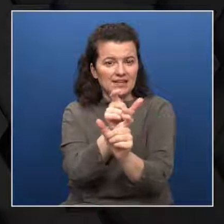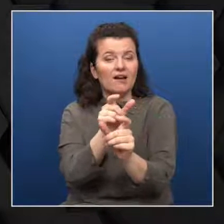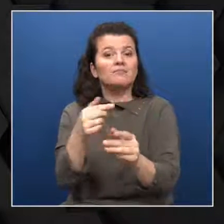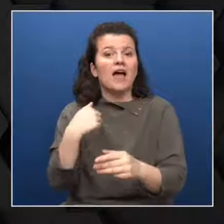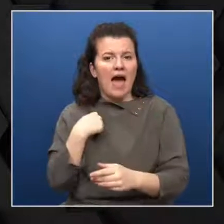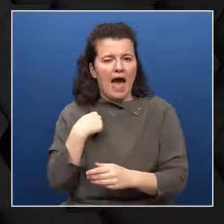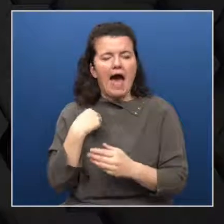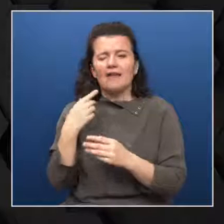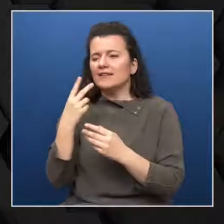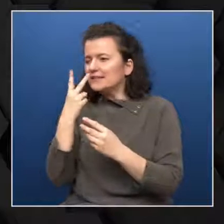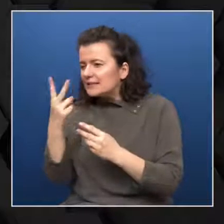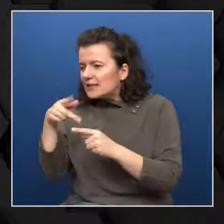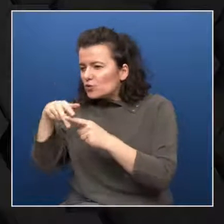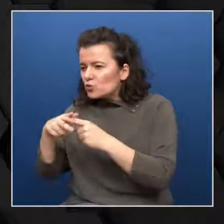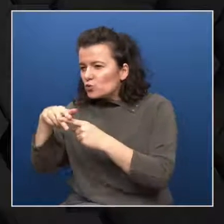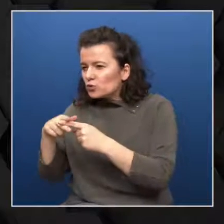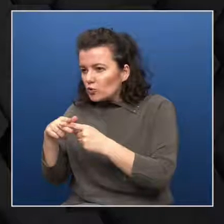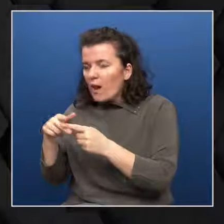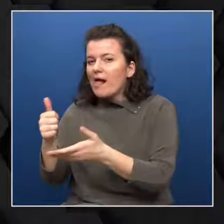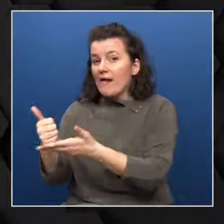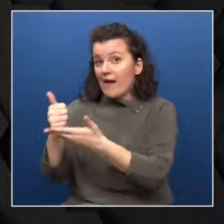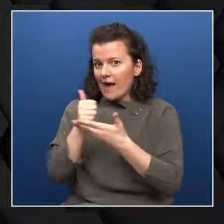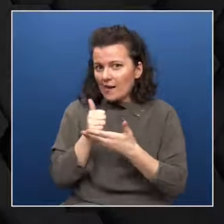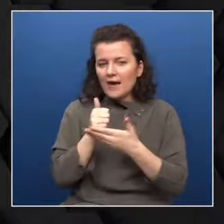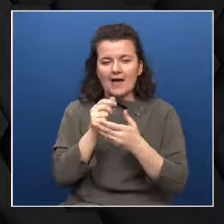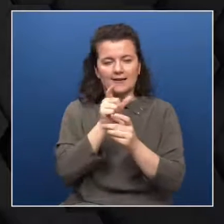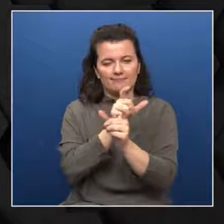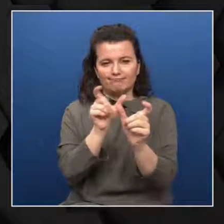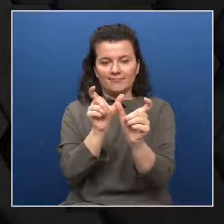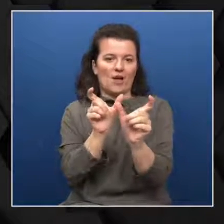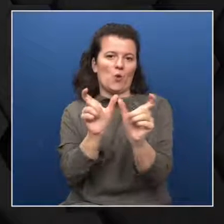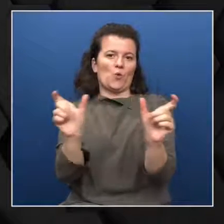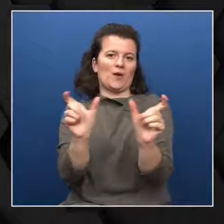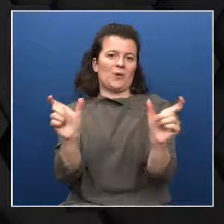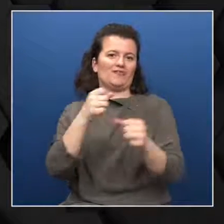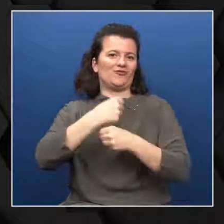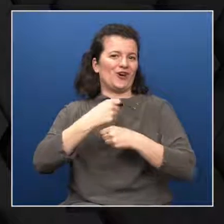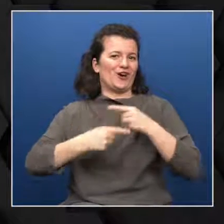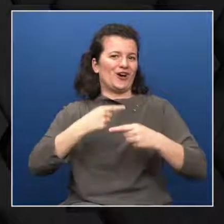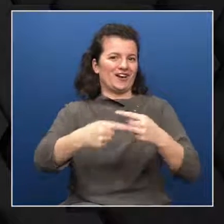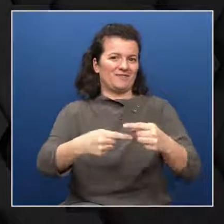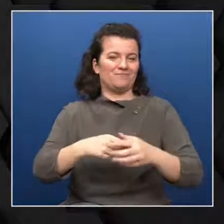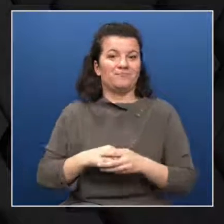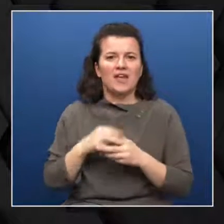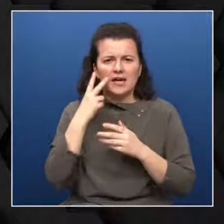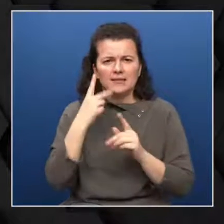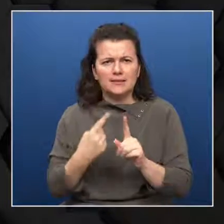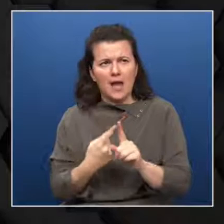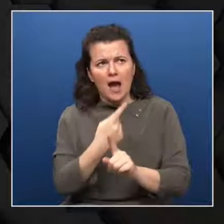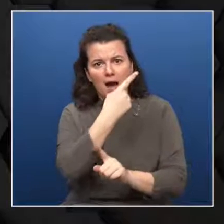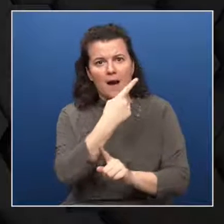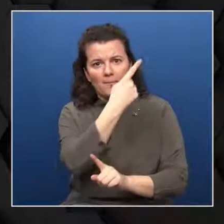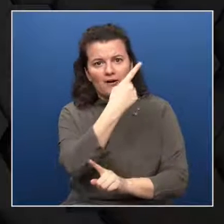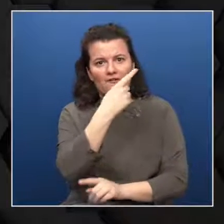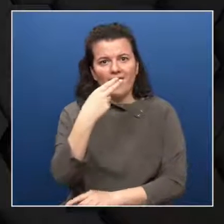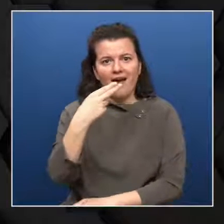it so I can be maximally productive. Up above is Henk Boelman. Henk, tell everyone who you are, your